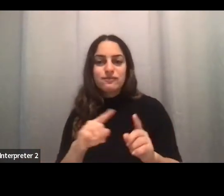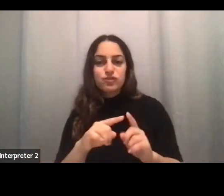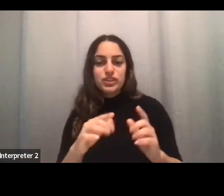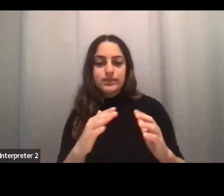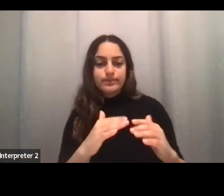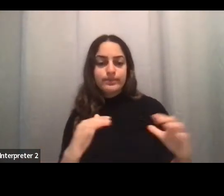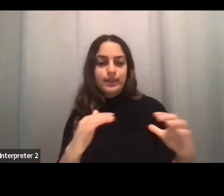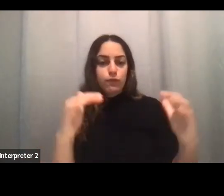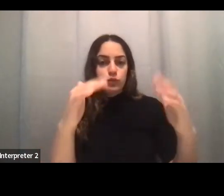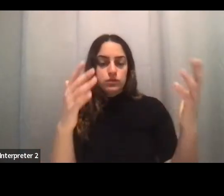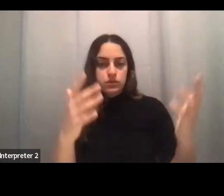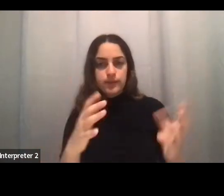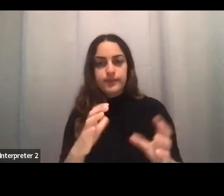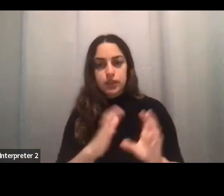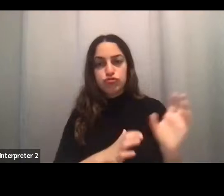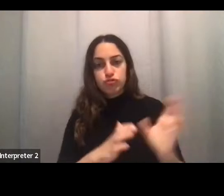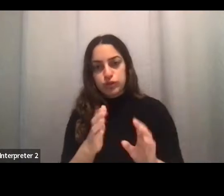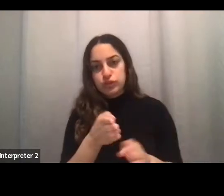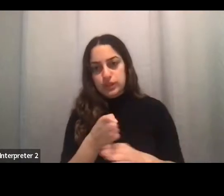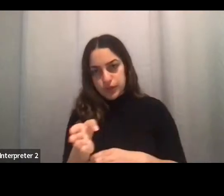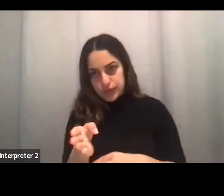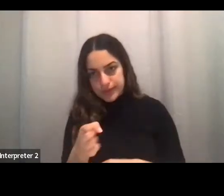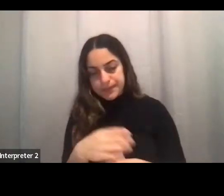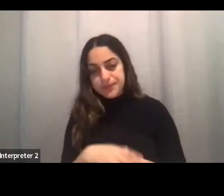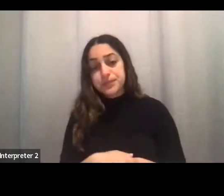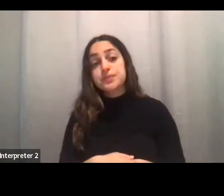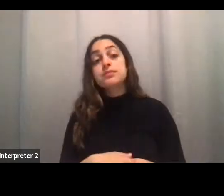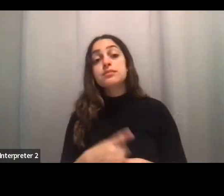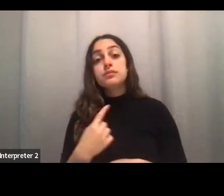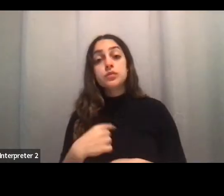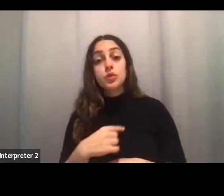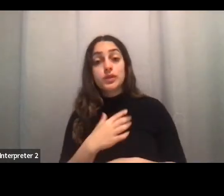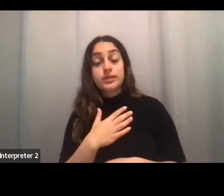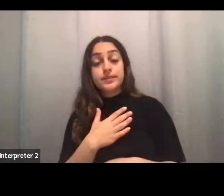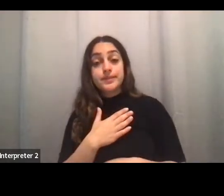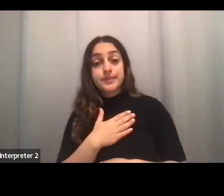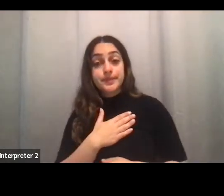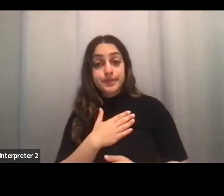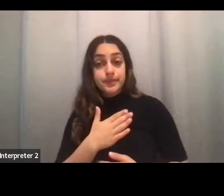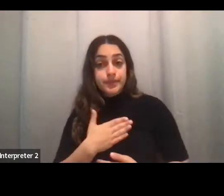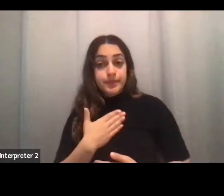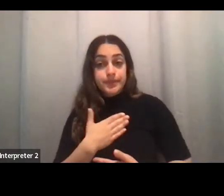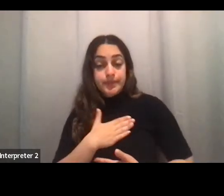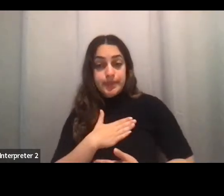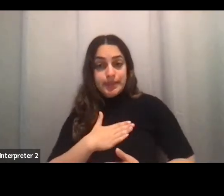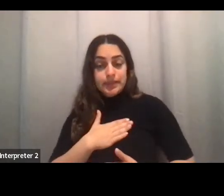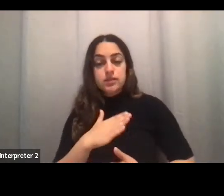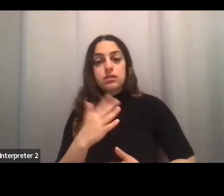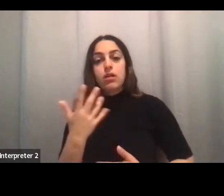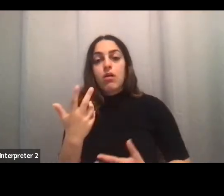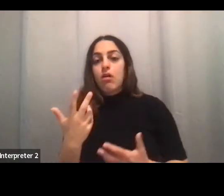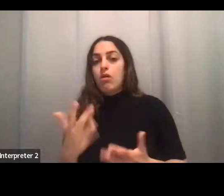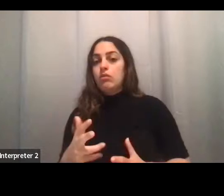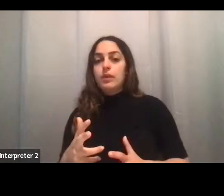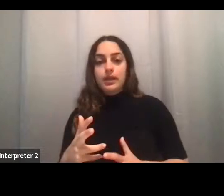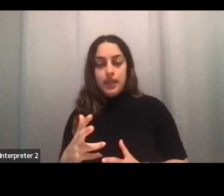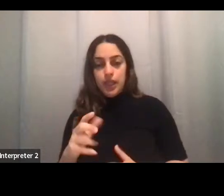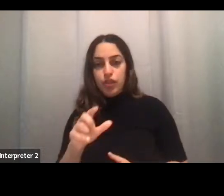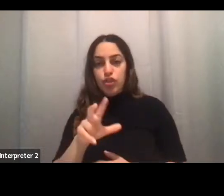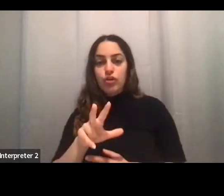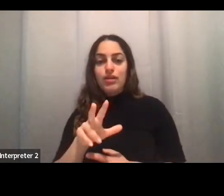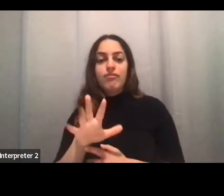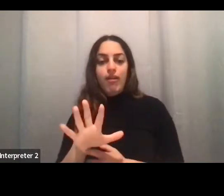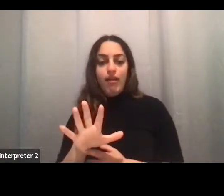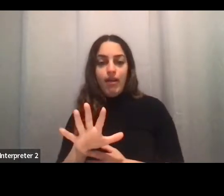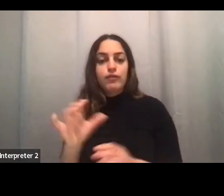industry uh and we're pleased that already 35 of associations both within the